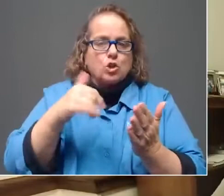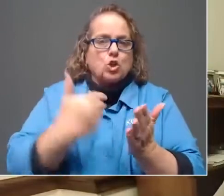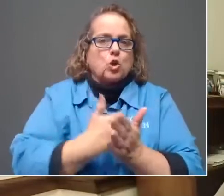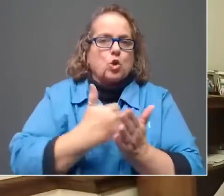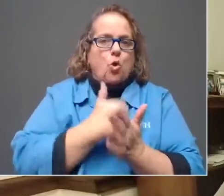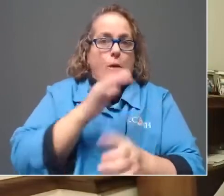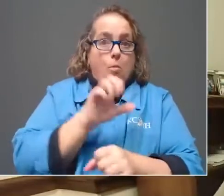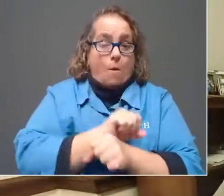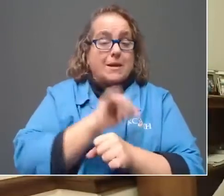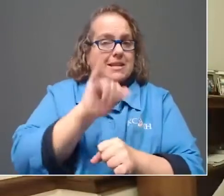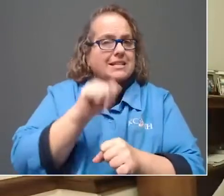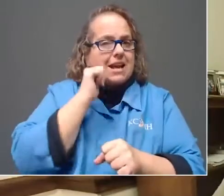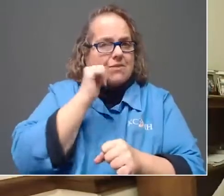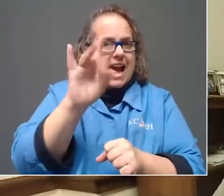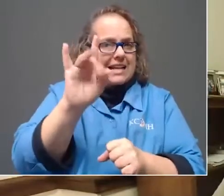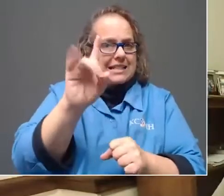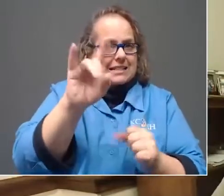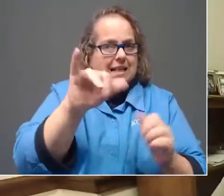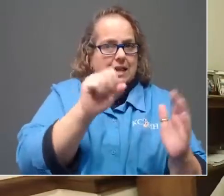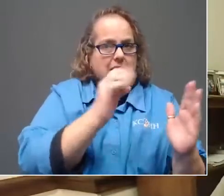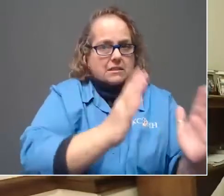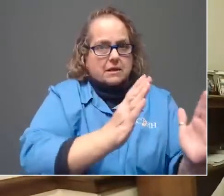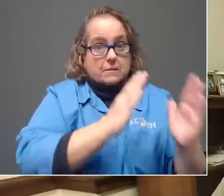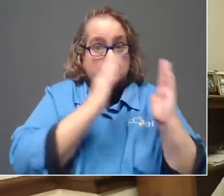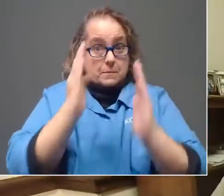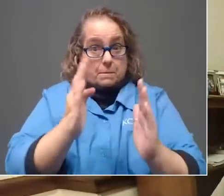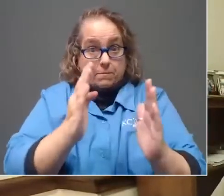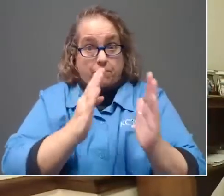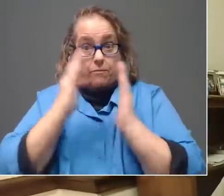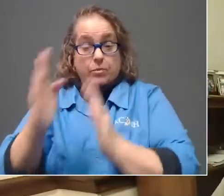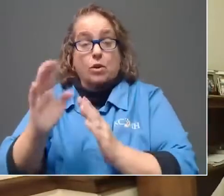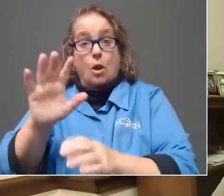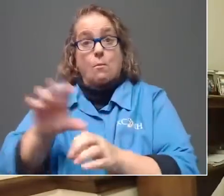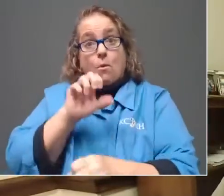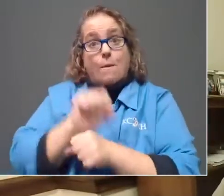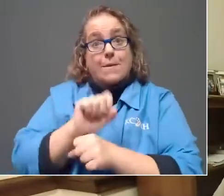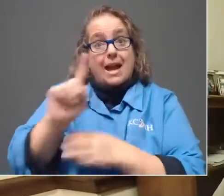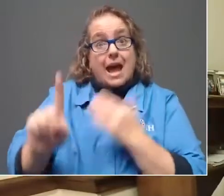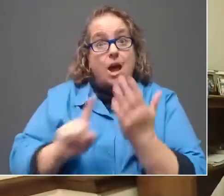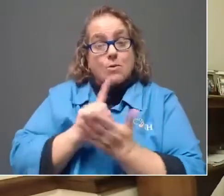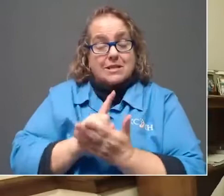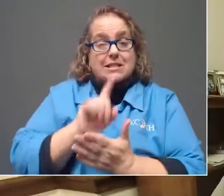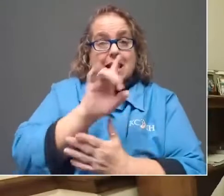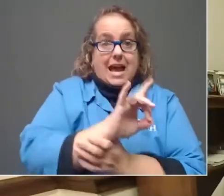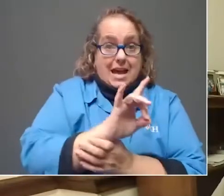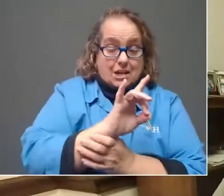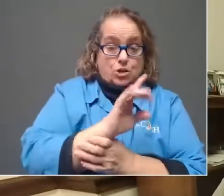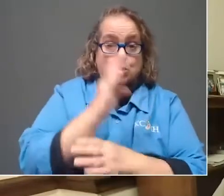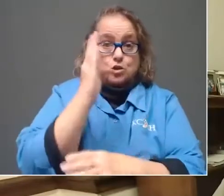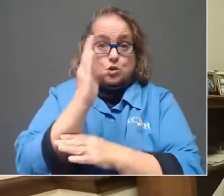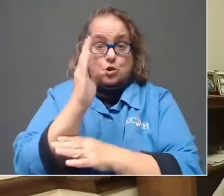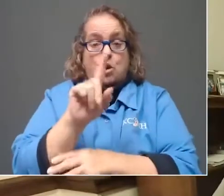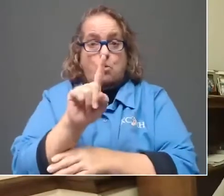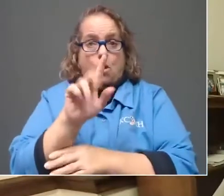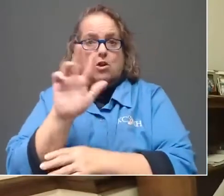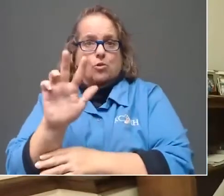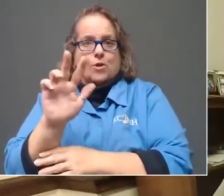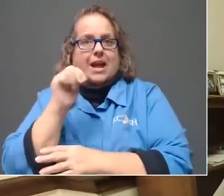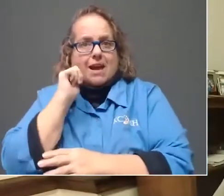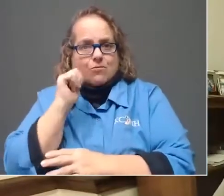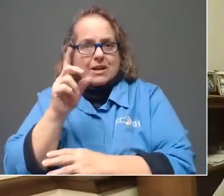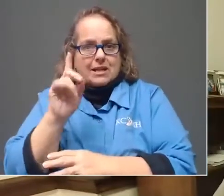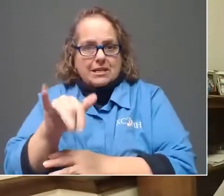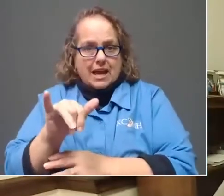The appointment hours are between 8 and noon and 1 to 3 daily. We have 16 staffers working, giving us a total